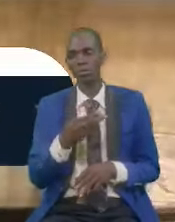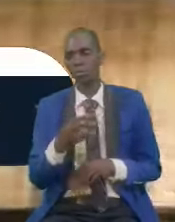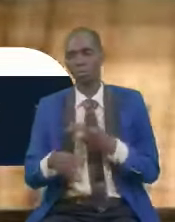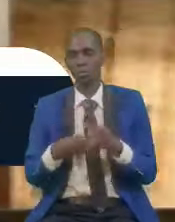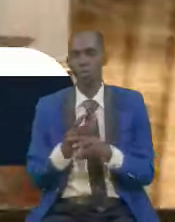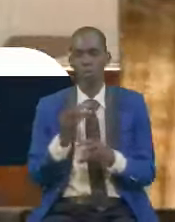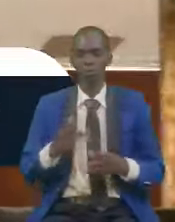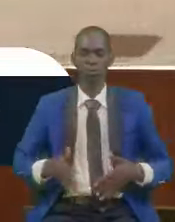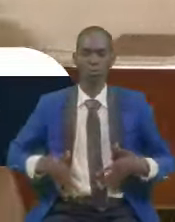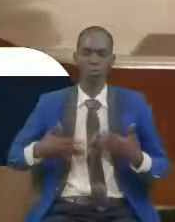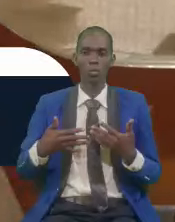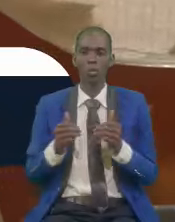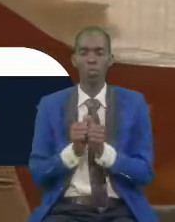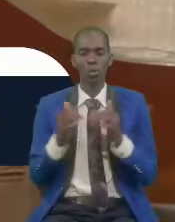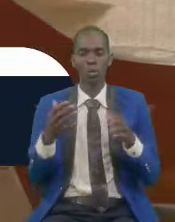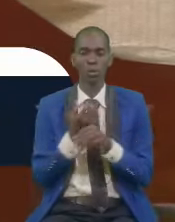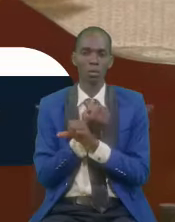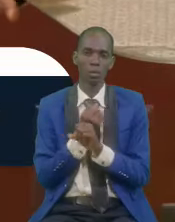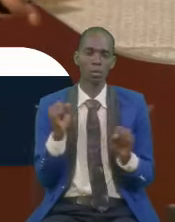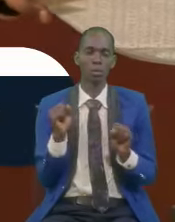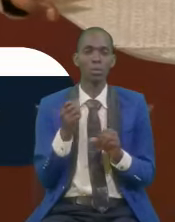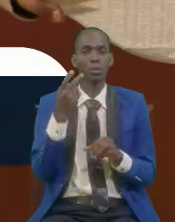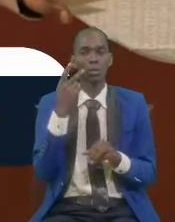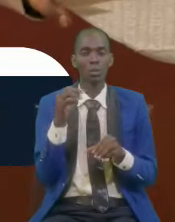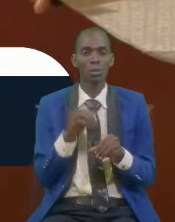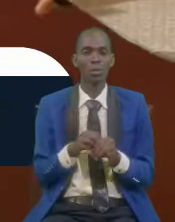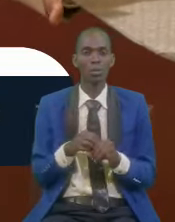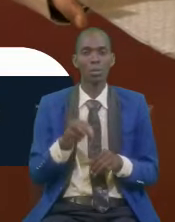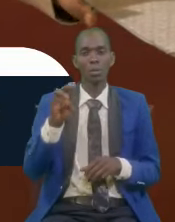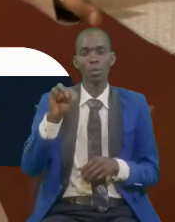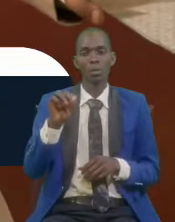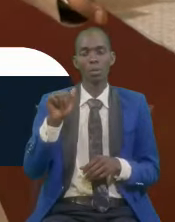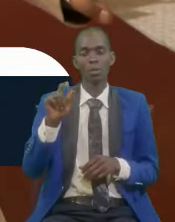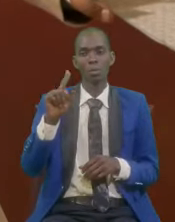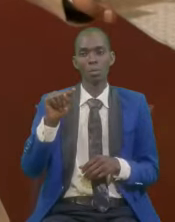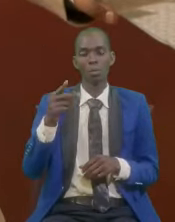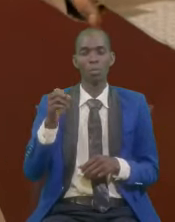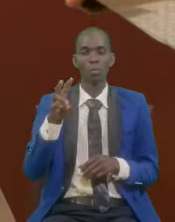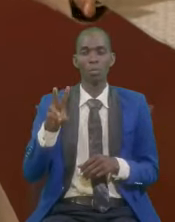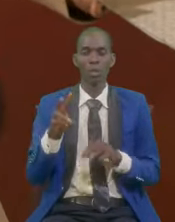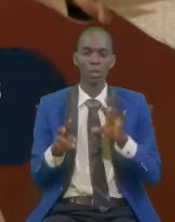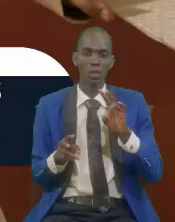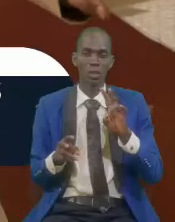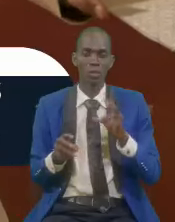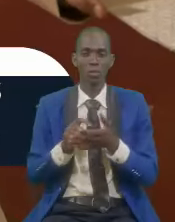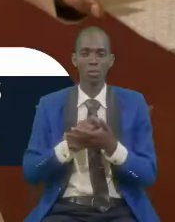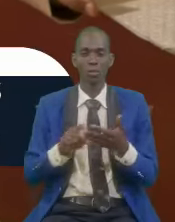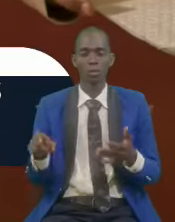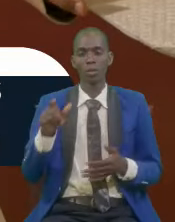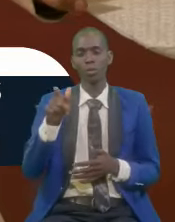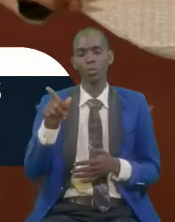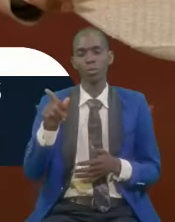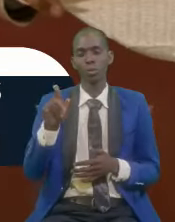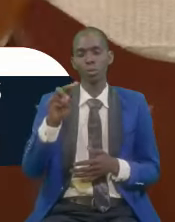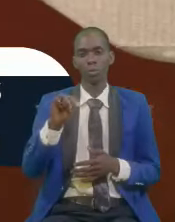salvation. It tells us in Matthew chapter 7, reading from verse